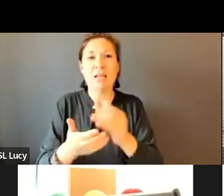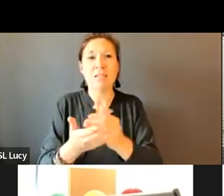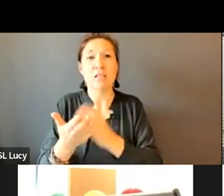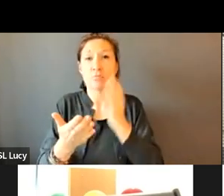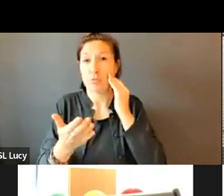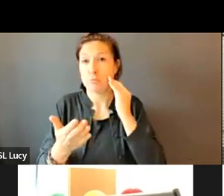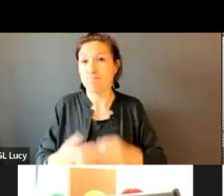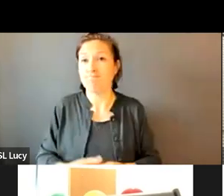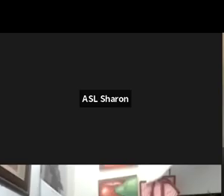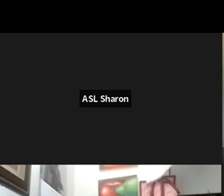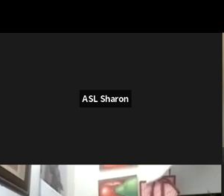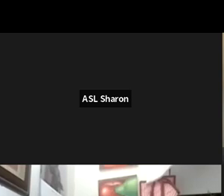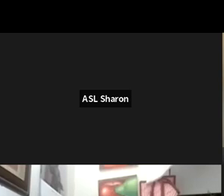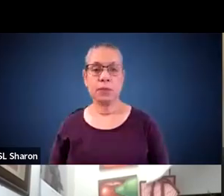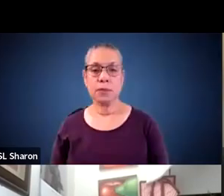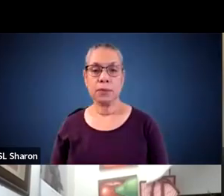Elkins